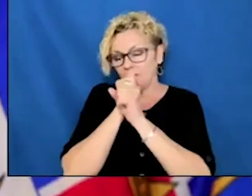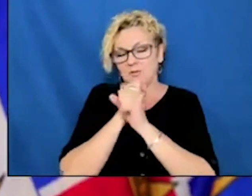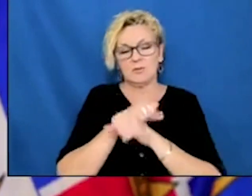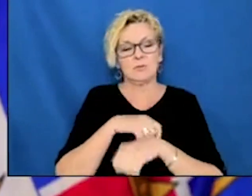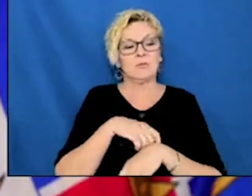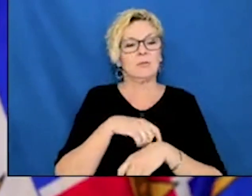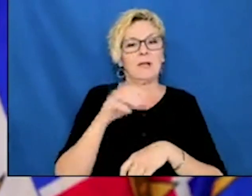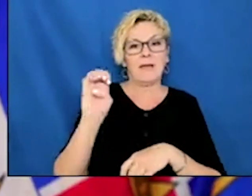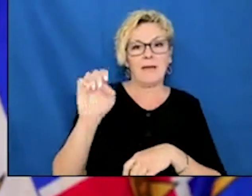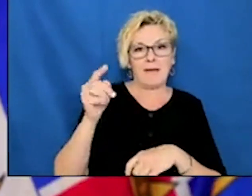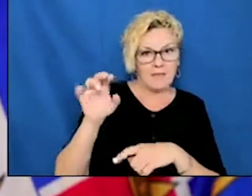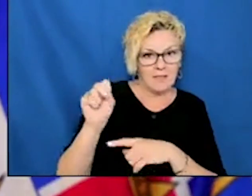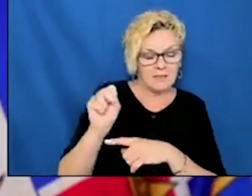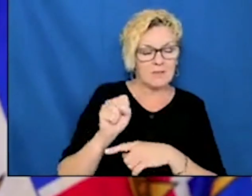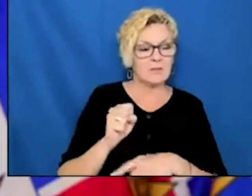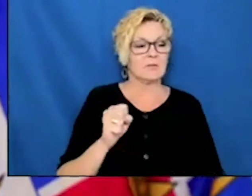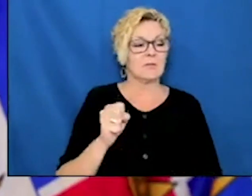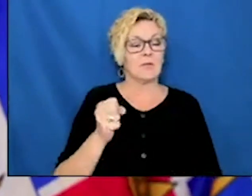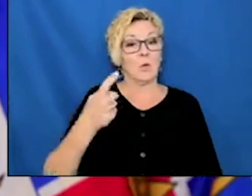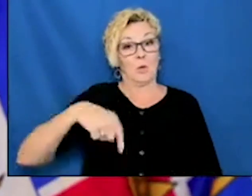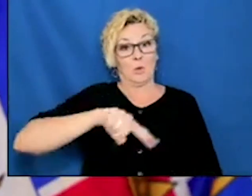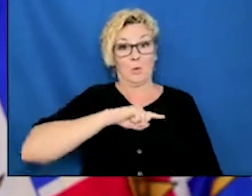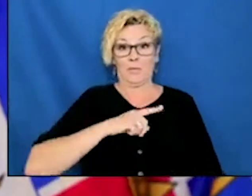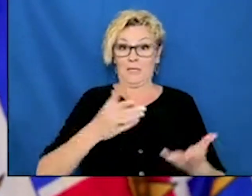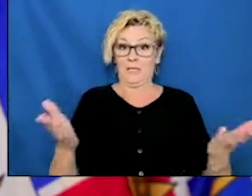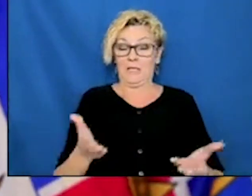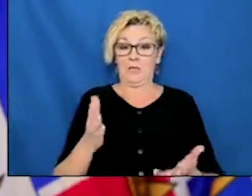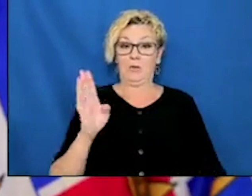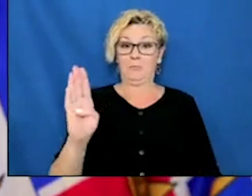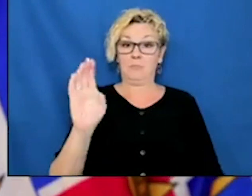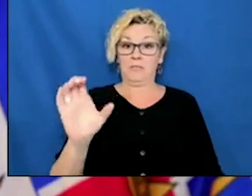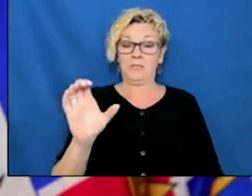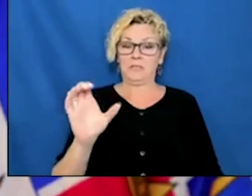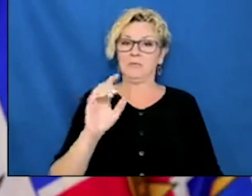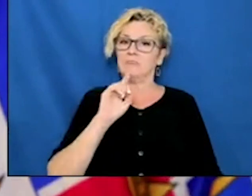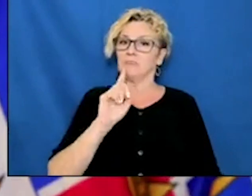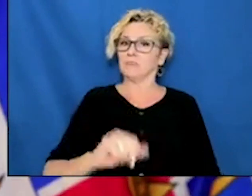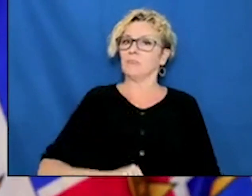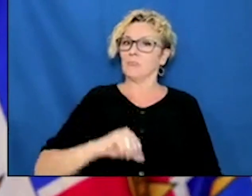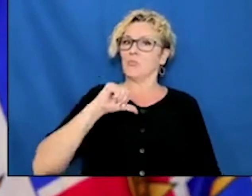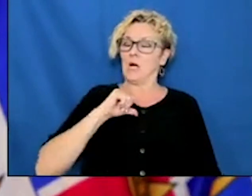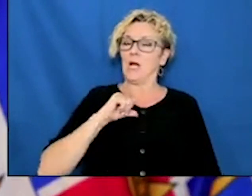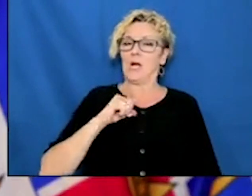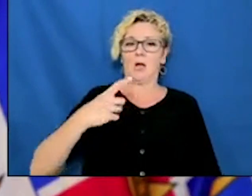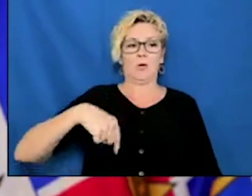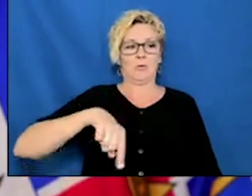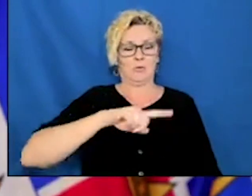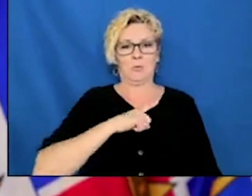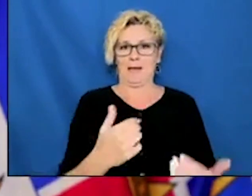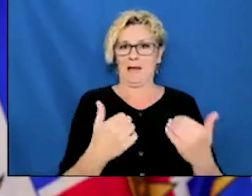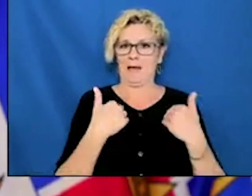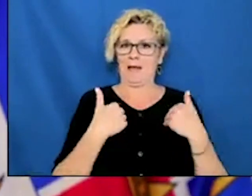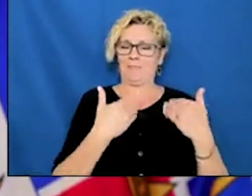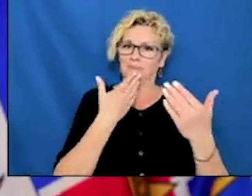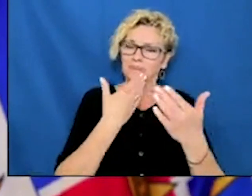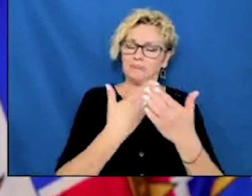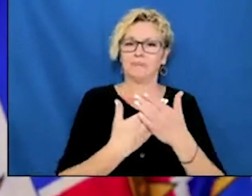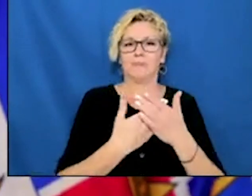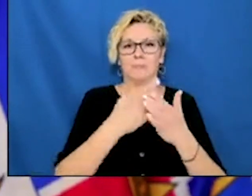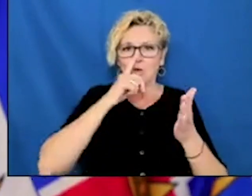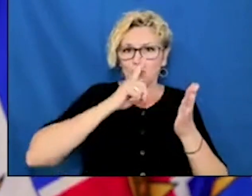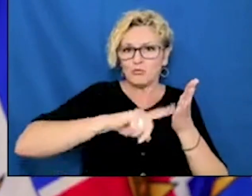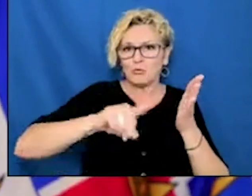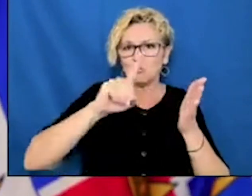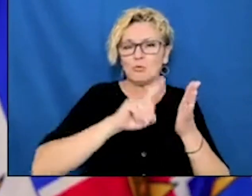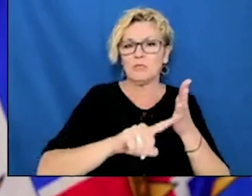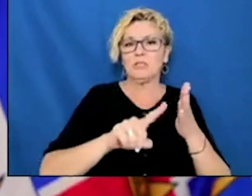we are very proud in British Columbia. We've developed a strategic research advisory board that has led the coordinated response